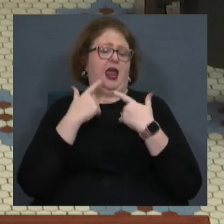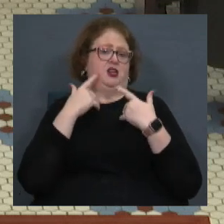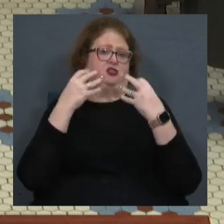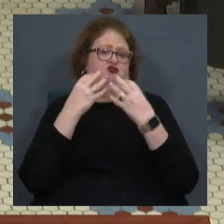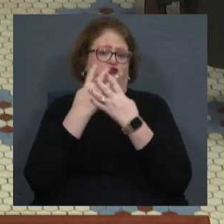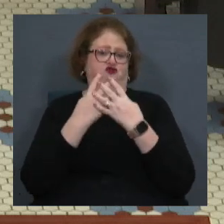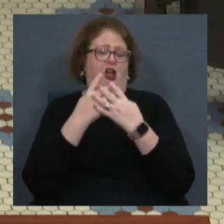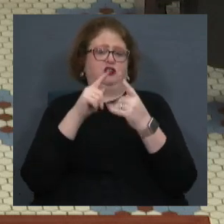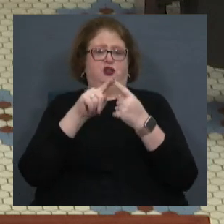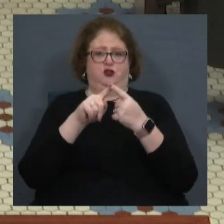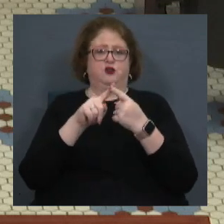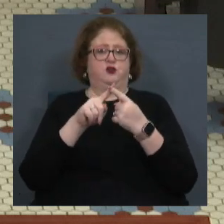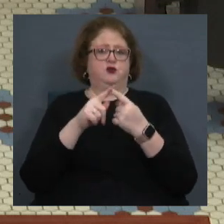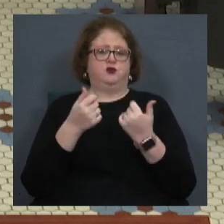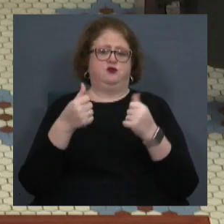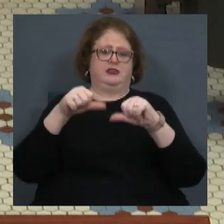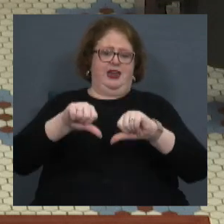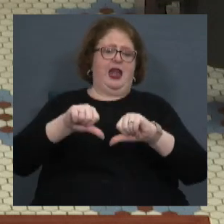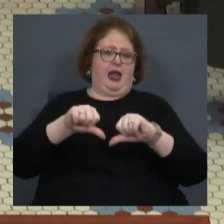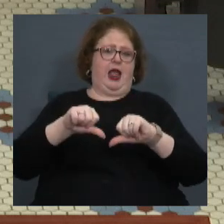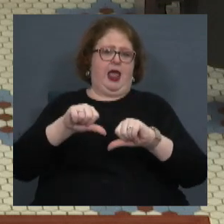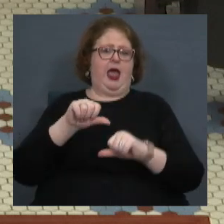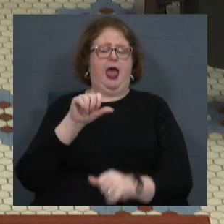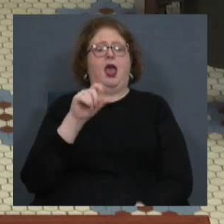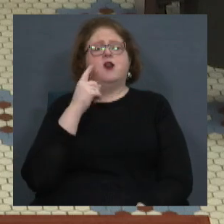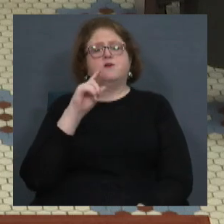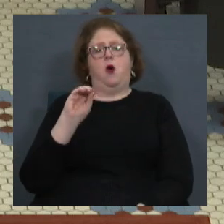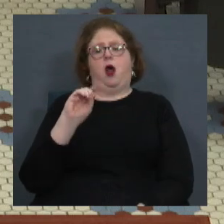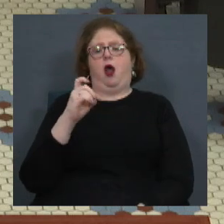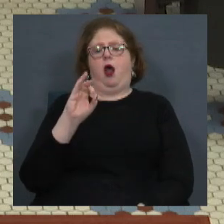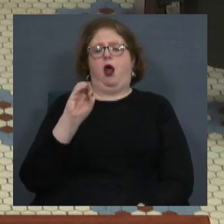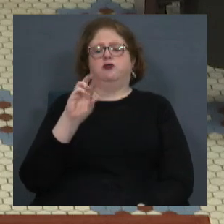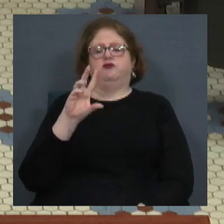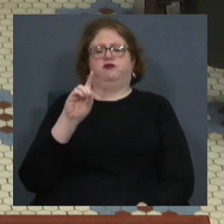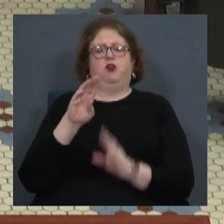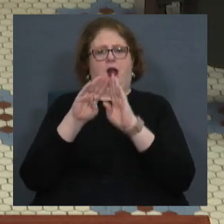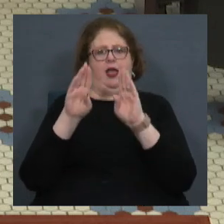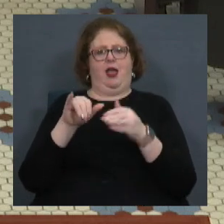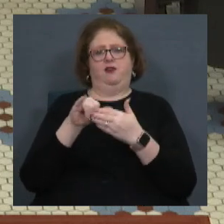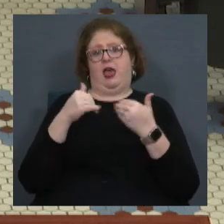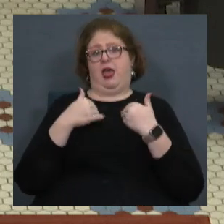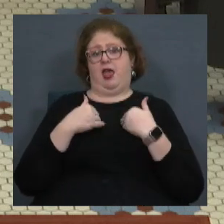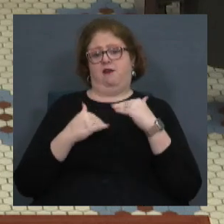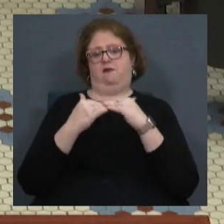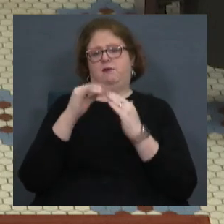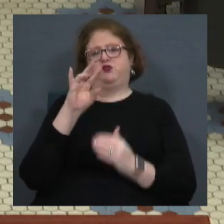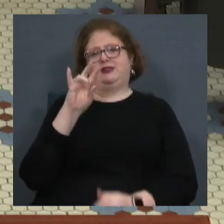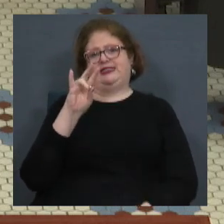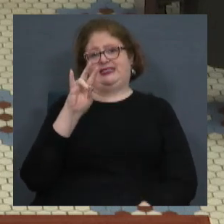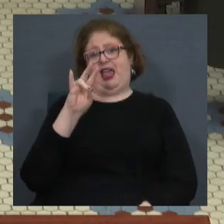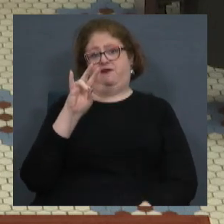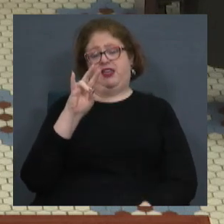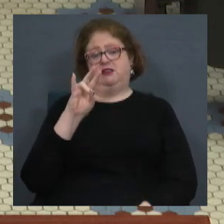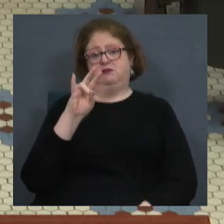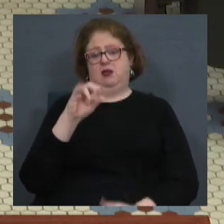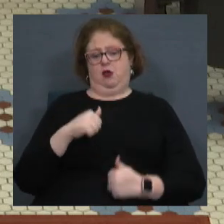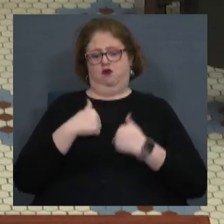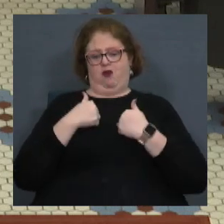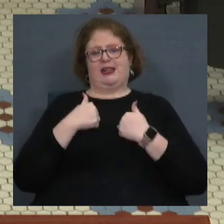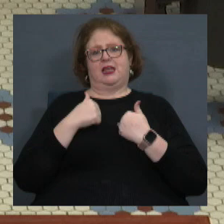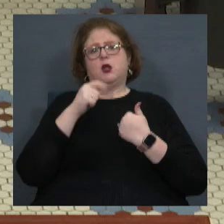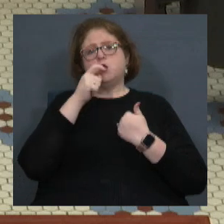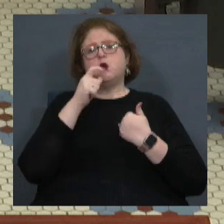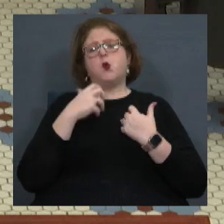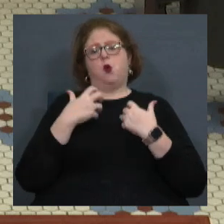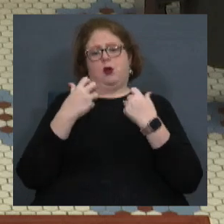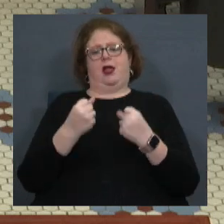a group home known as the Oxford House that housed up to 7 residents recovering from alcohol and drug